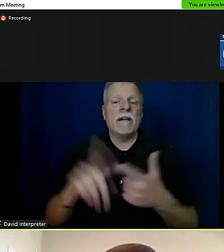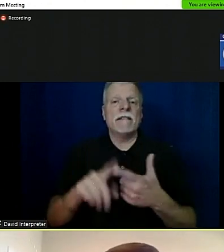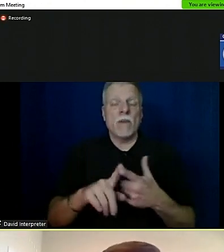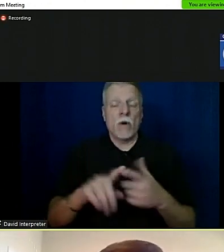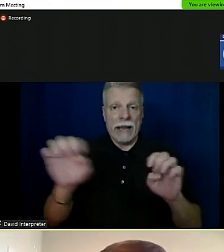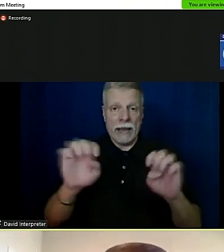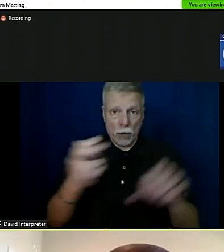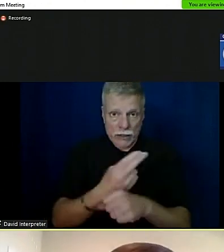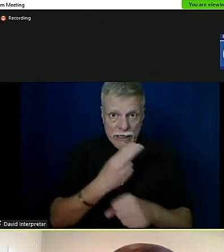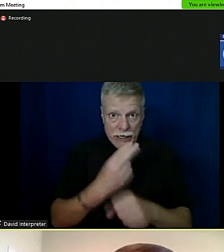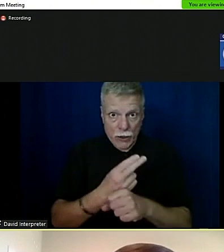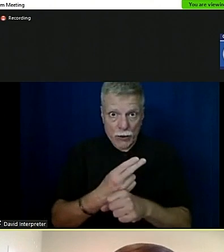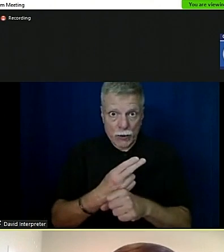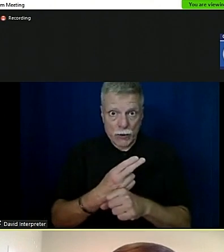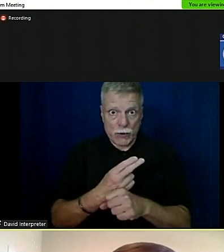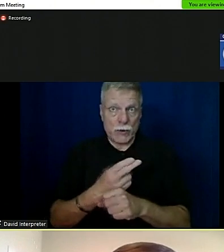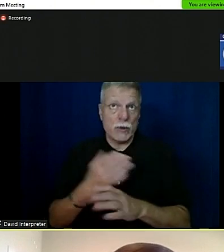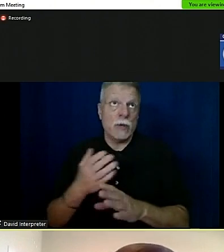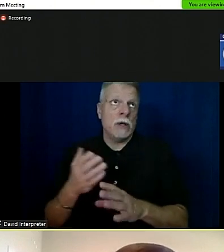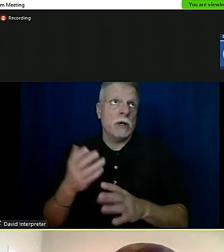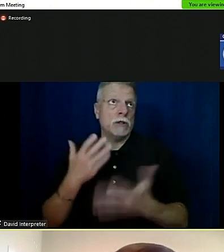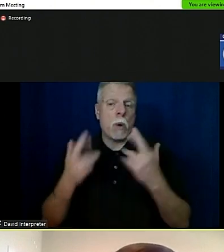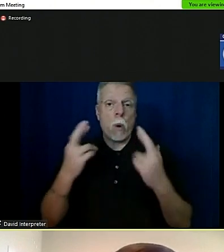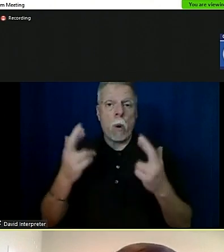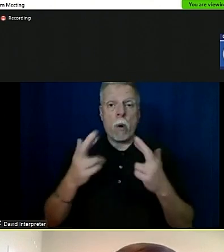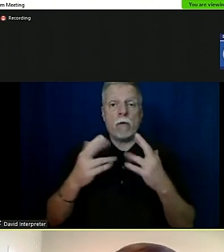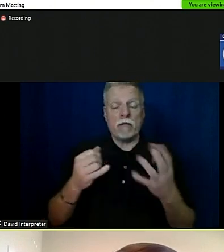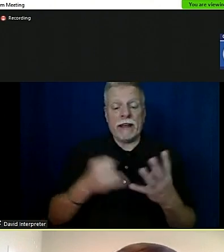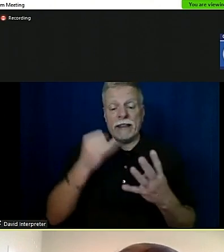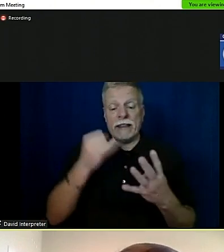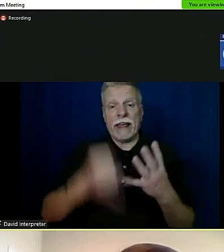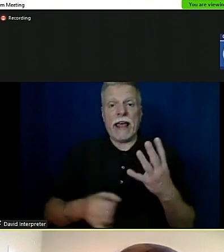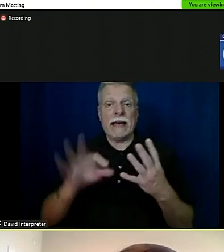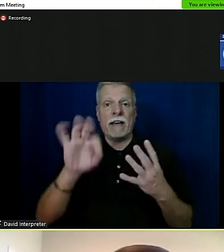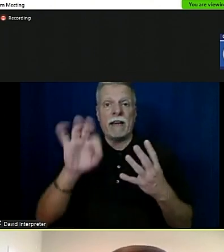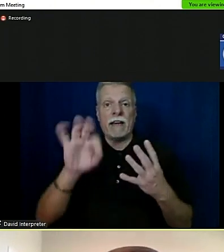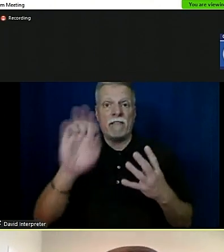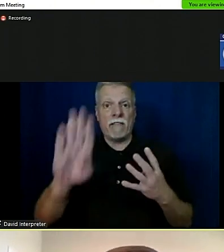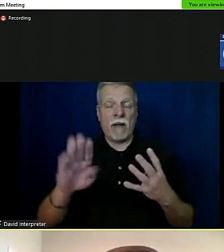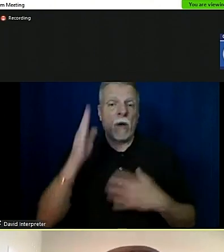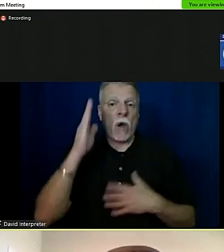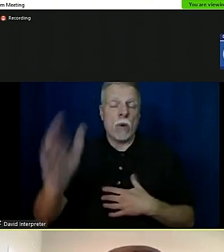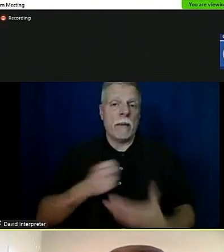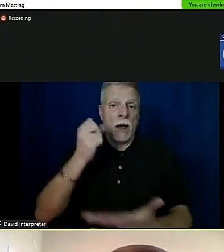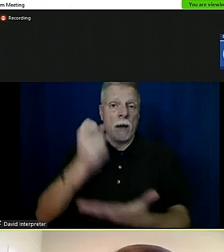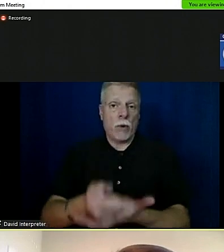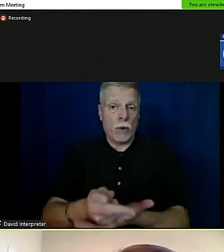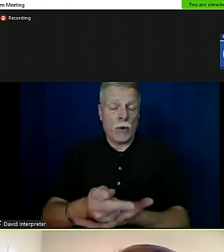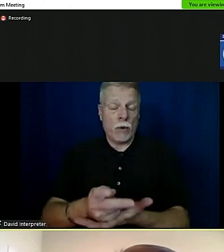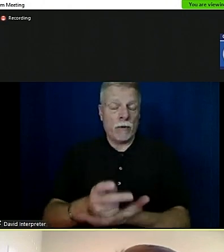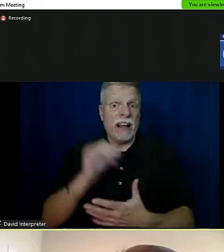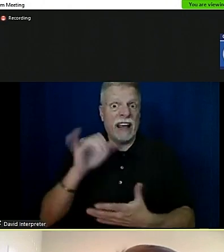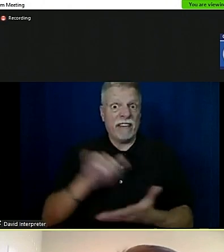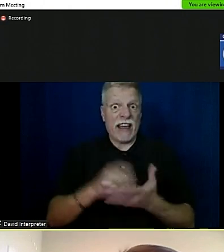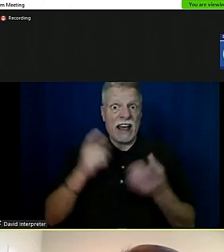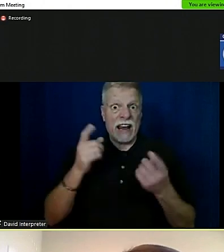and probably be end of February when that'll be approved, is what we're being told. And if that does get done,